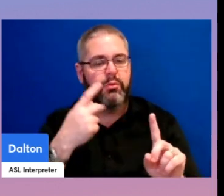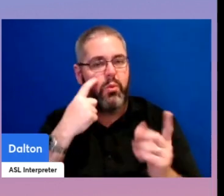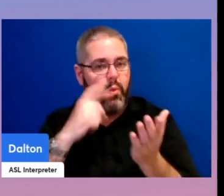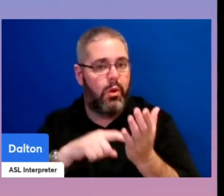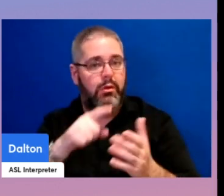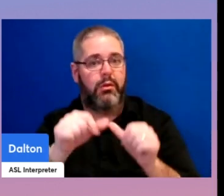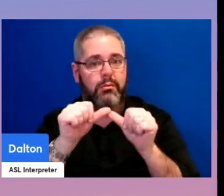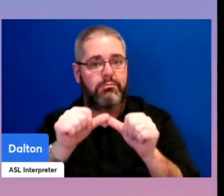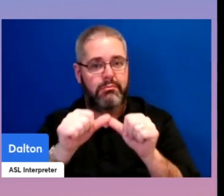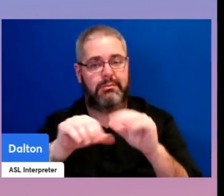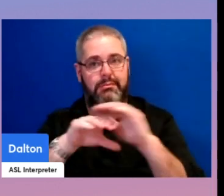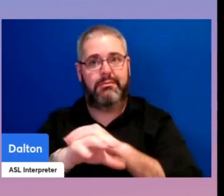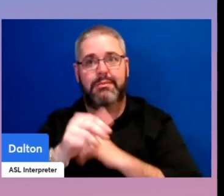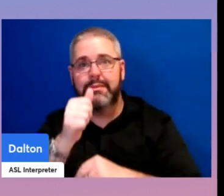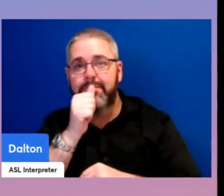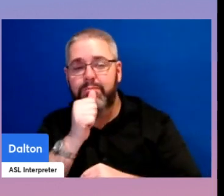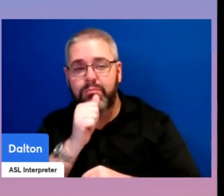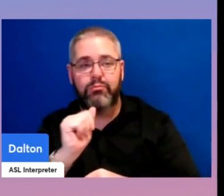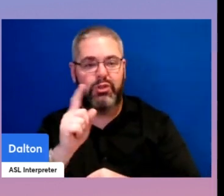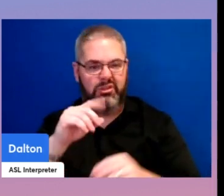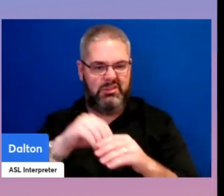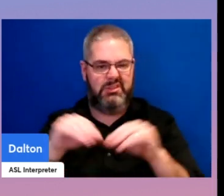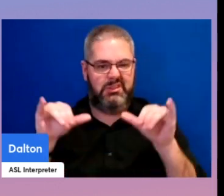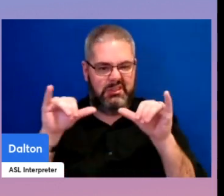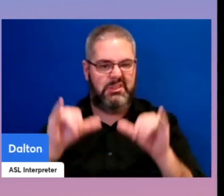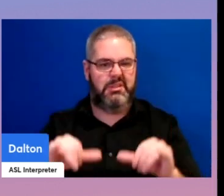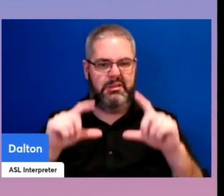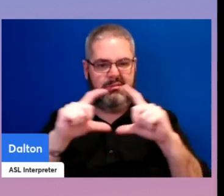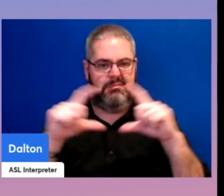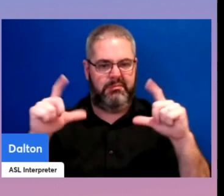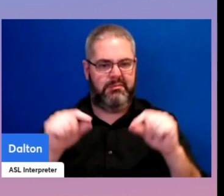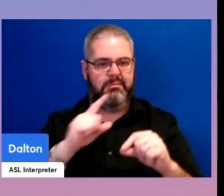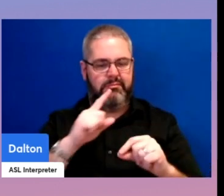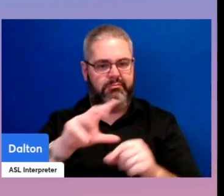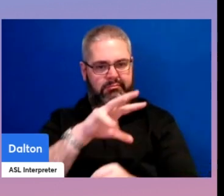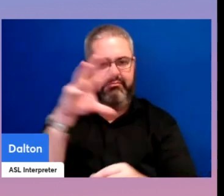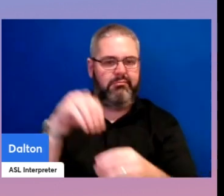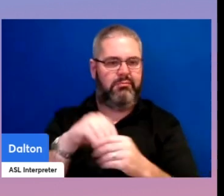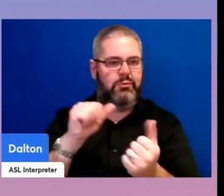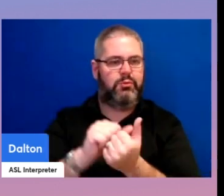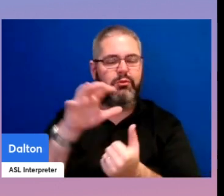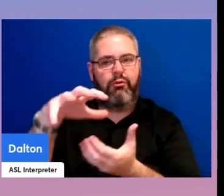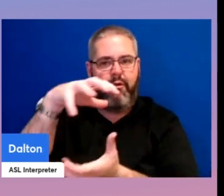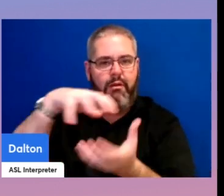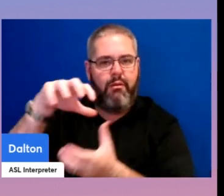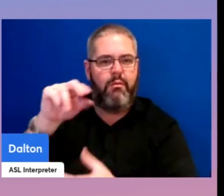to access the secret using the same workflow which was implemented with the cloud native solution.